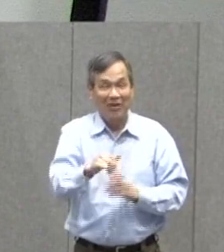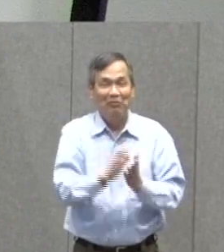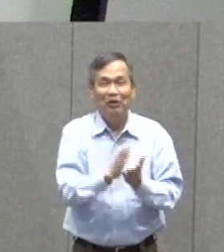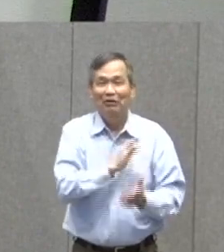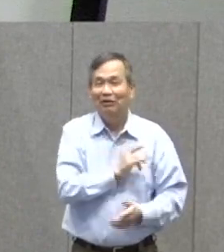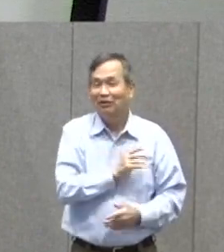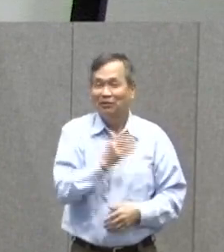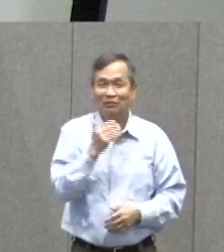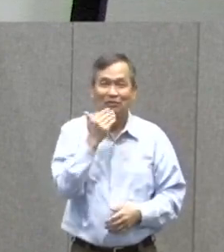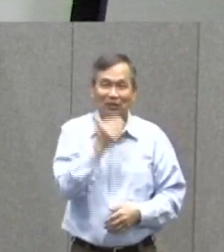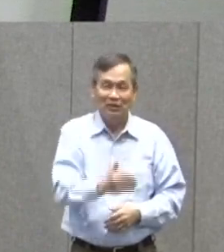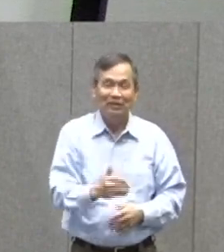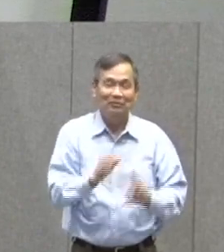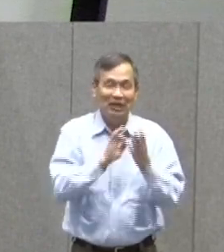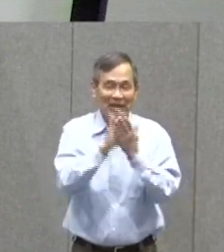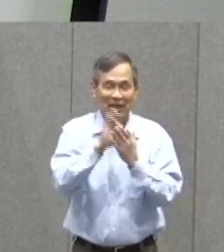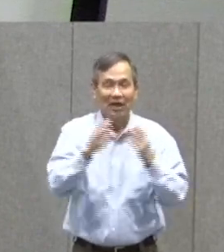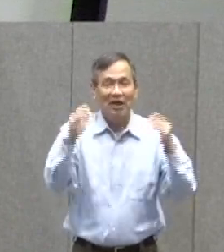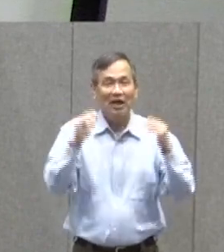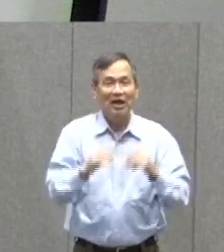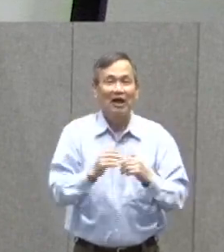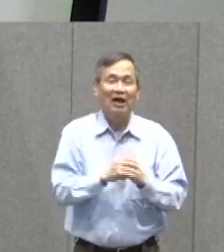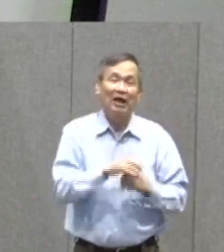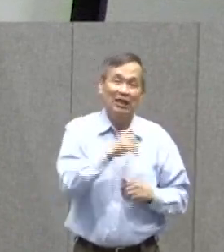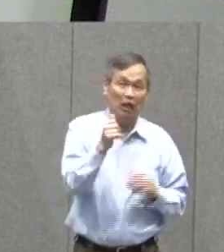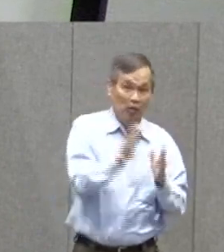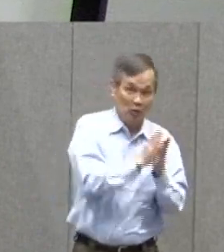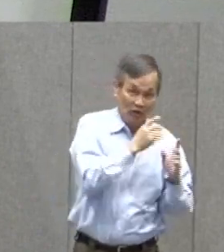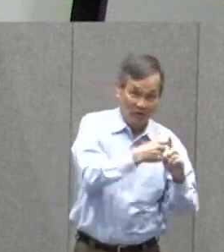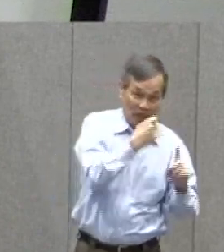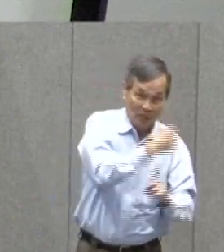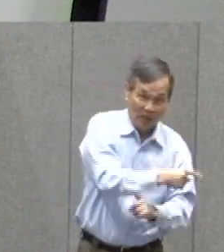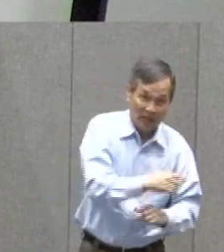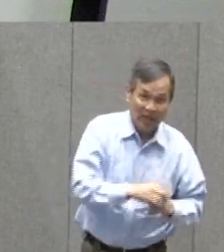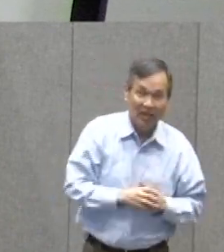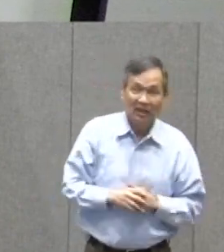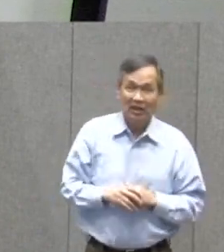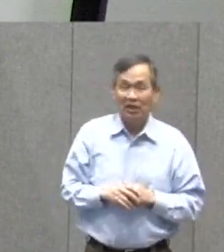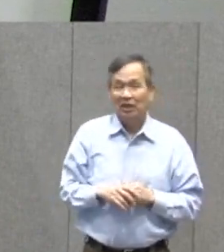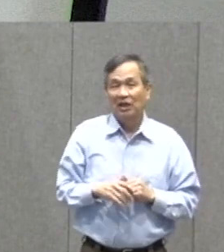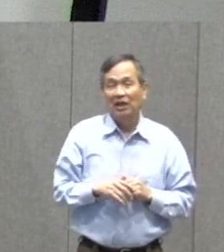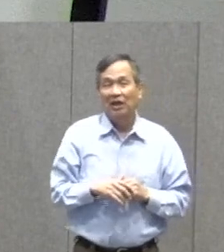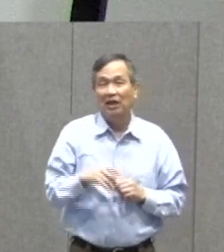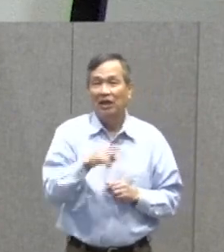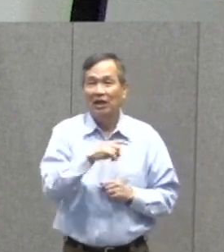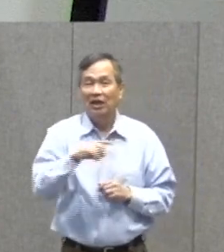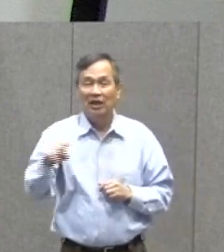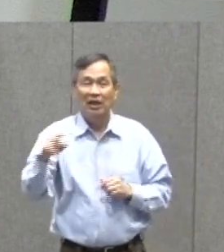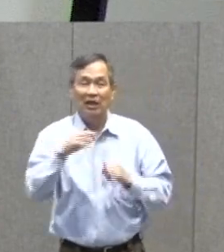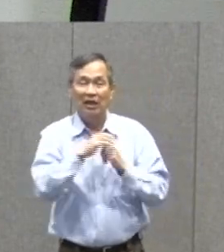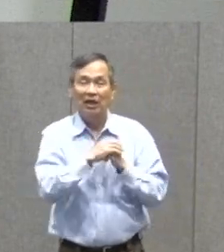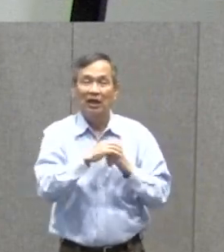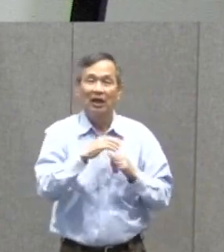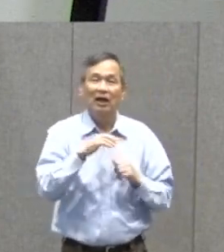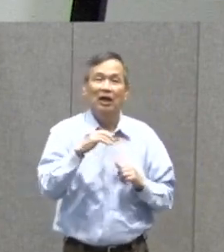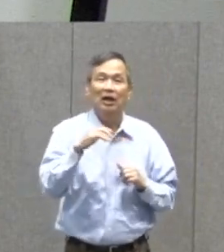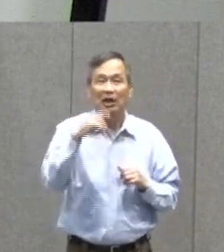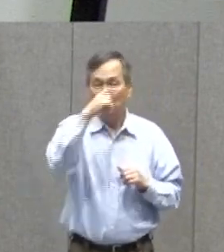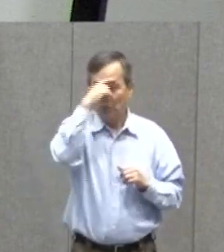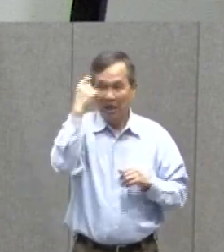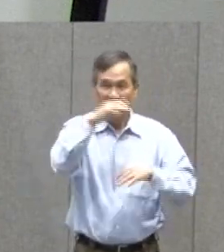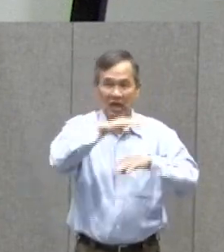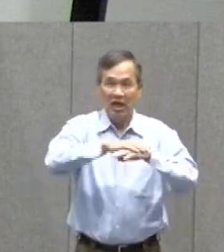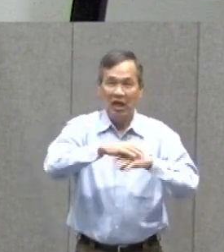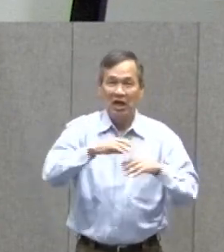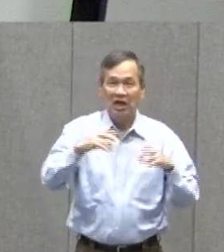book. Another book of Yuyi Morales is Los Gatos Black on Halloween.